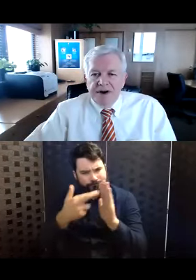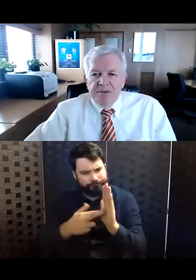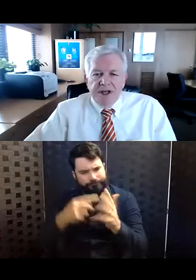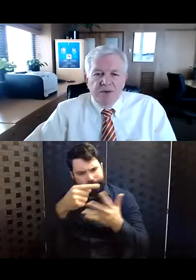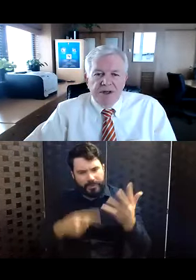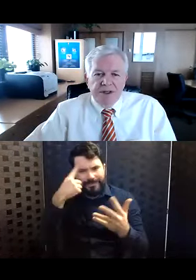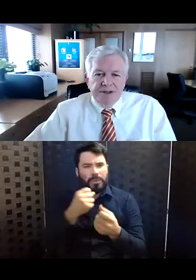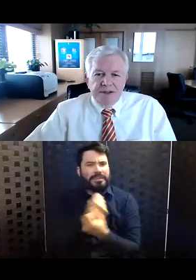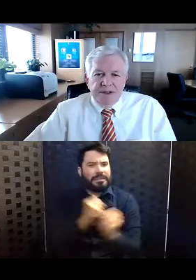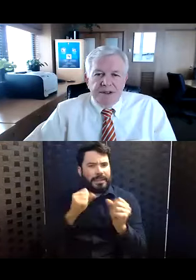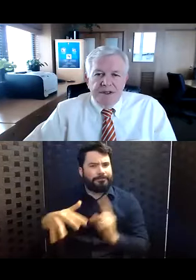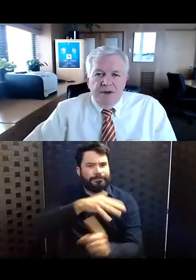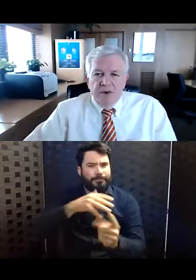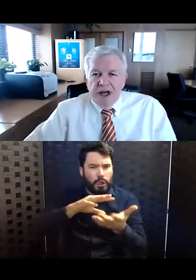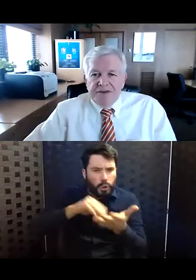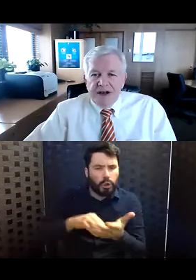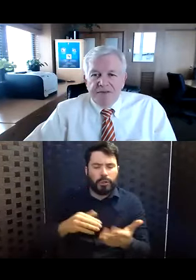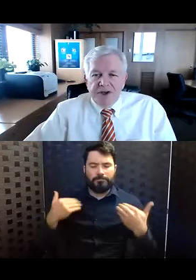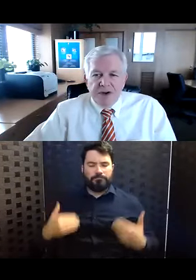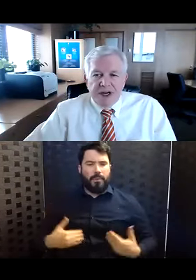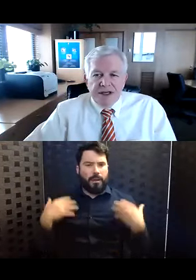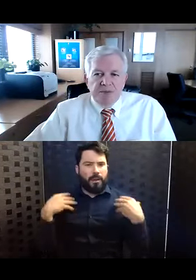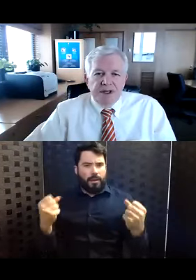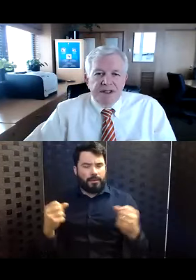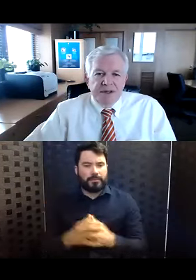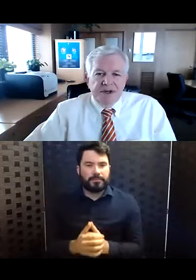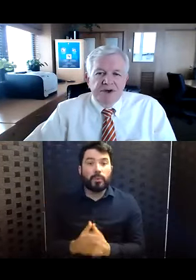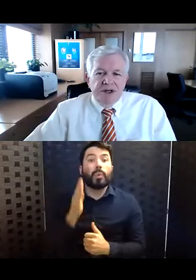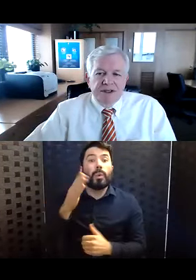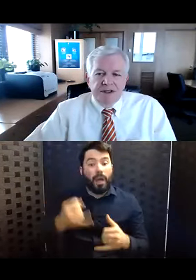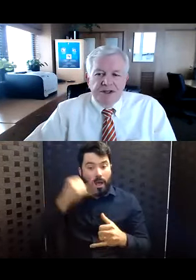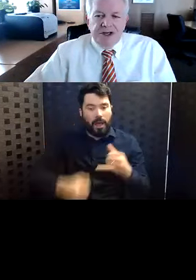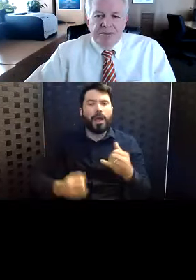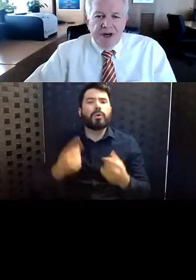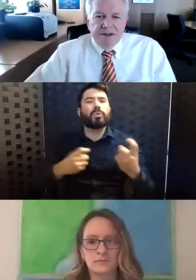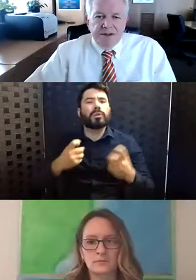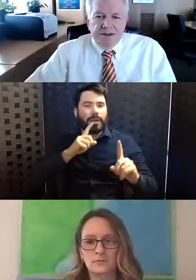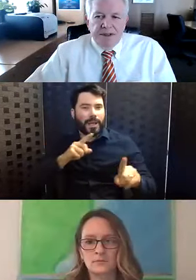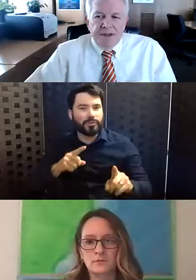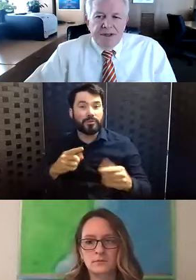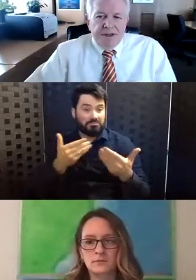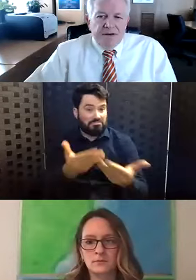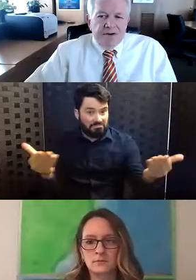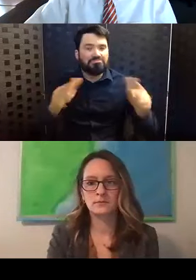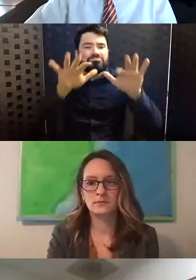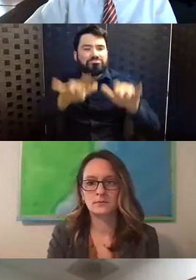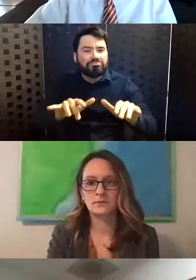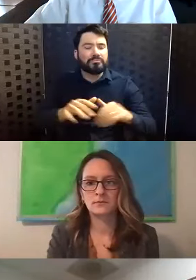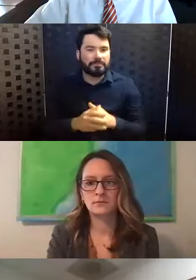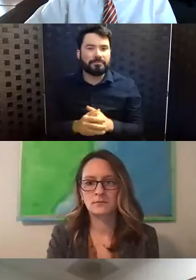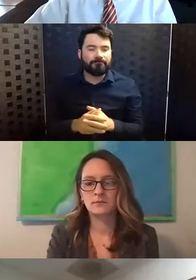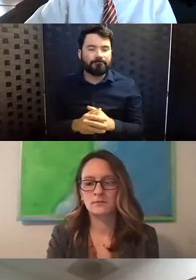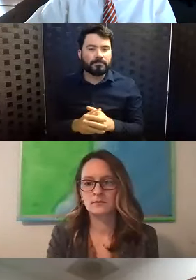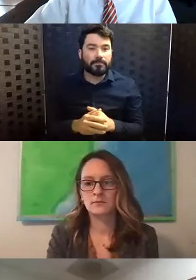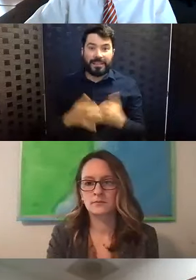learning environment, and wellness. We will have time for Q&A, so please submit your questions to the chat box. First, I'd like to share